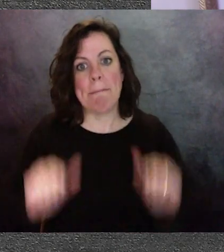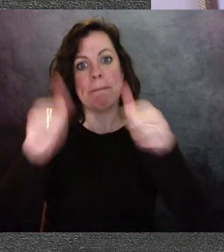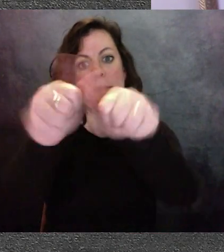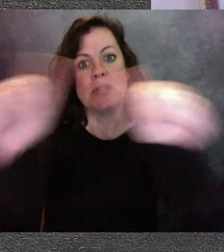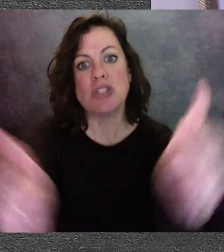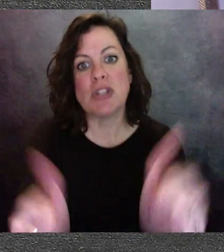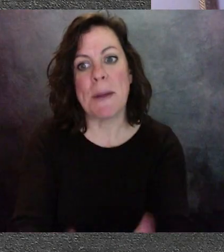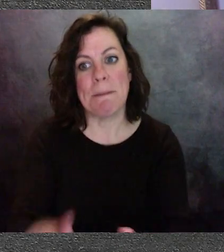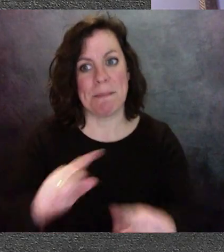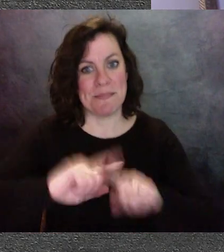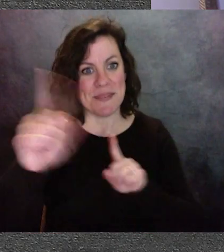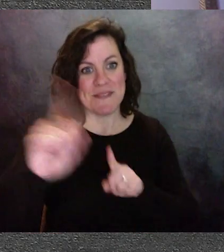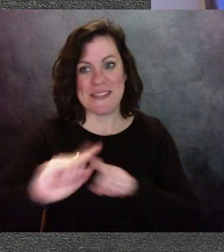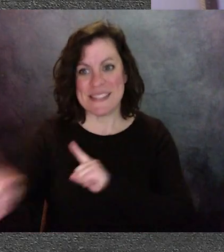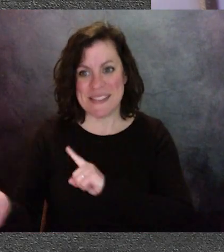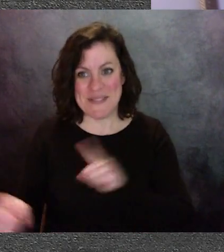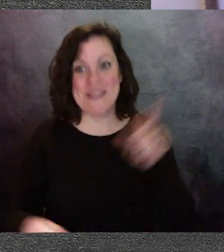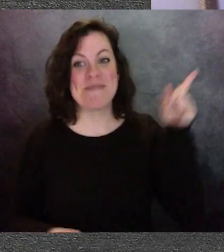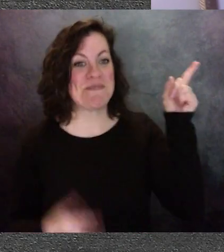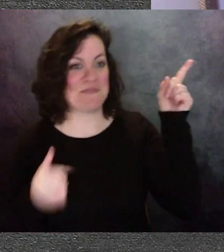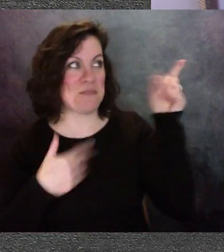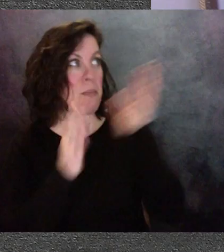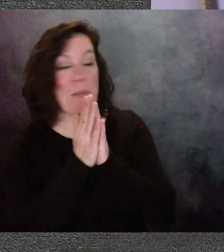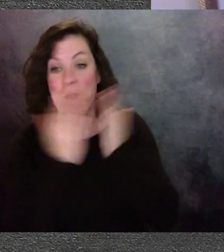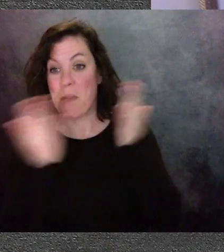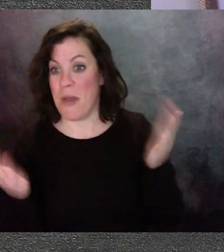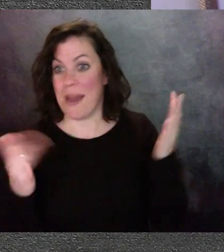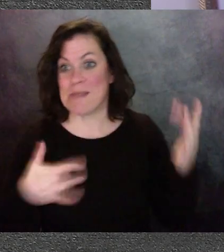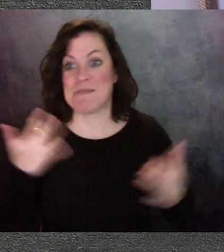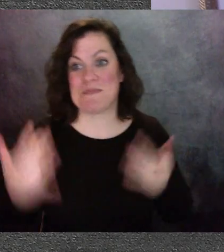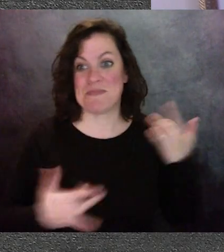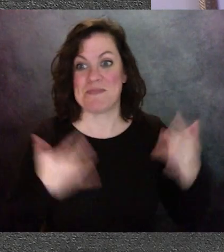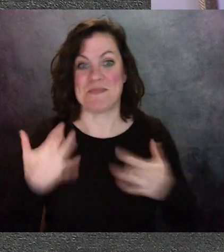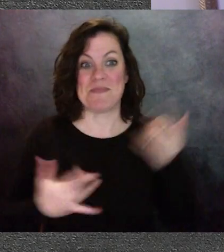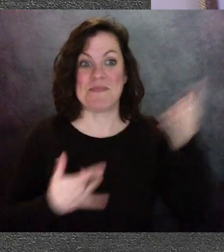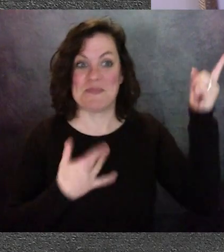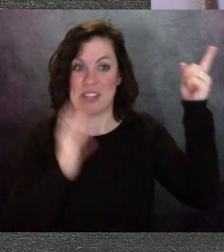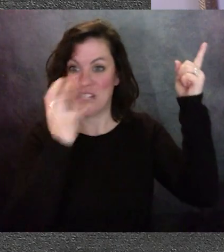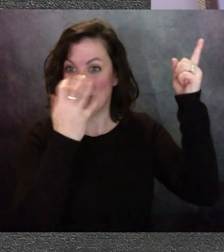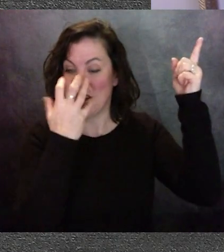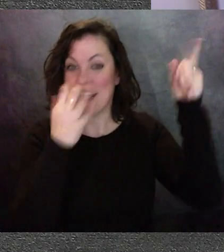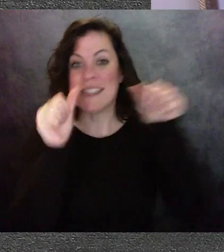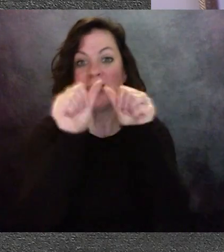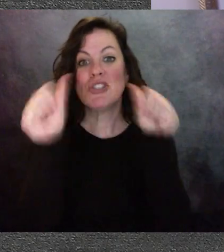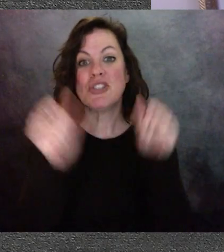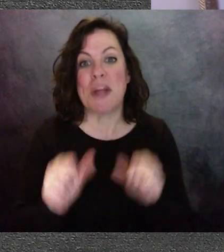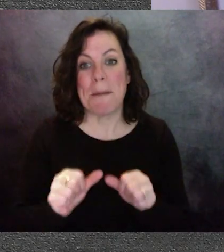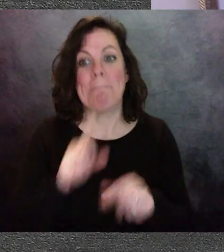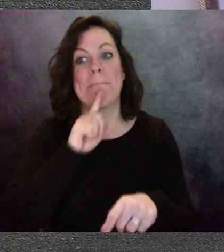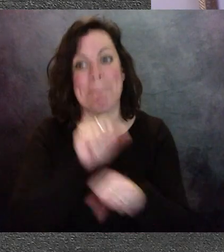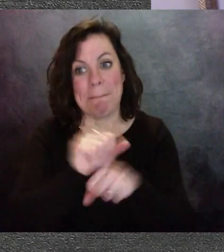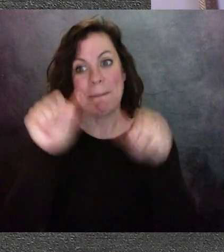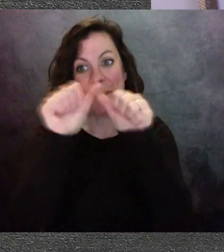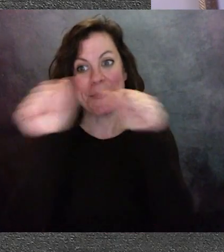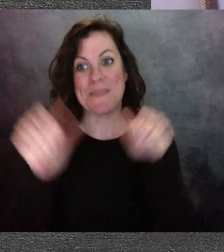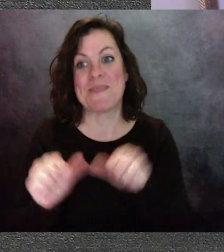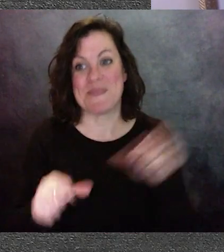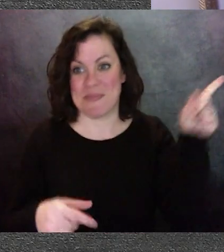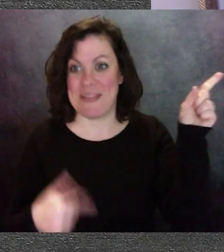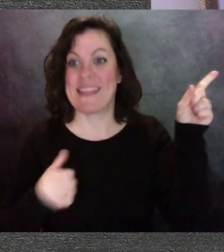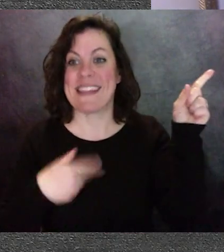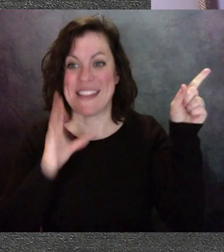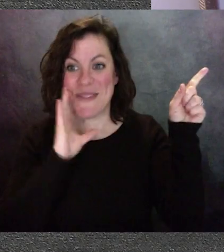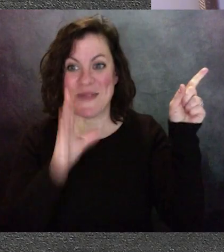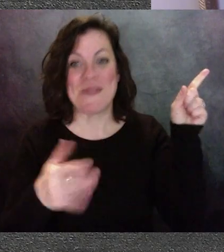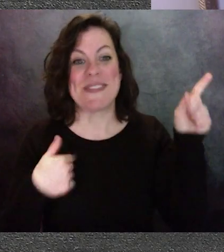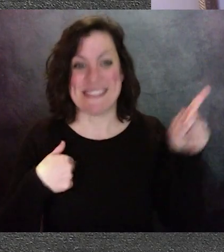about some of those shapes in this book called Circus Shapes. I'm Miss Tara. I'm a teacher for WQLN, and